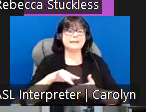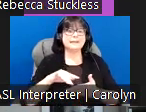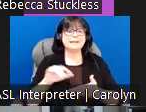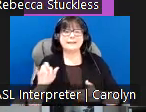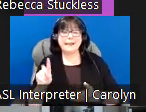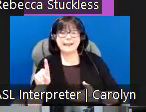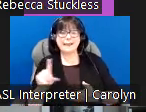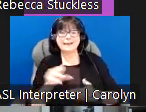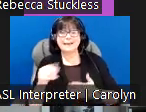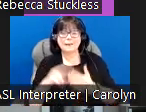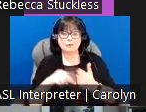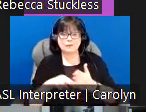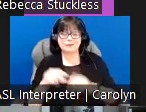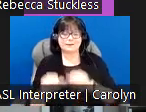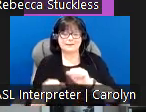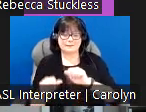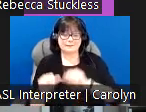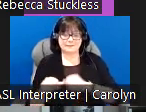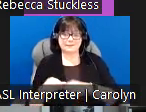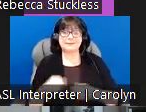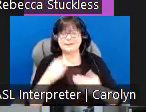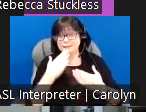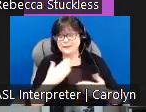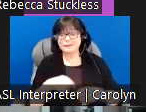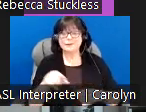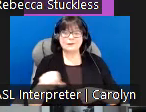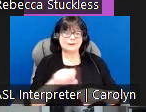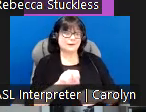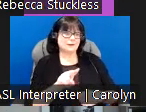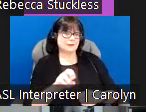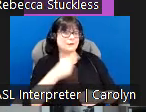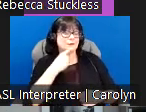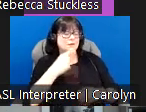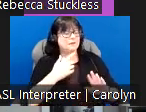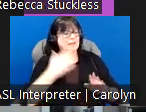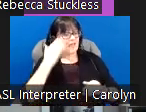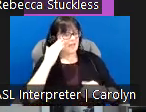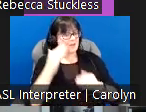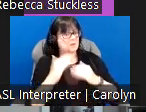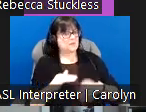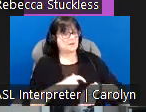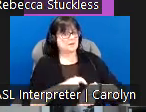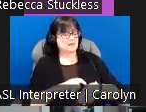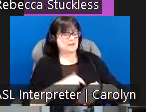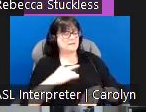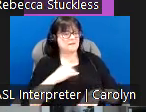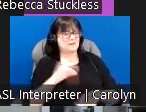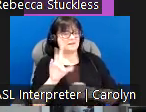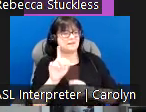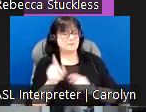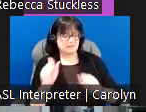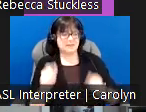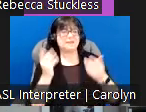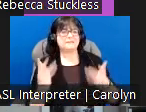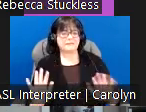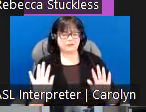being with us today, Sue. Okay, and I know the time is limited, and I think I can get through in 7 minutes. What I'll do is I will just kind of